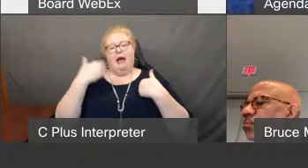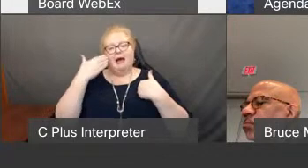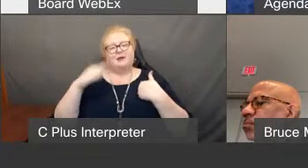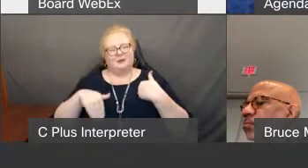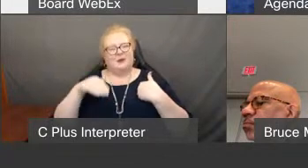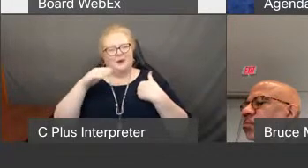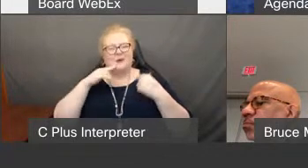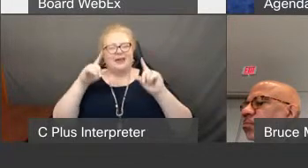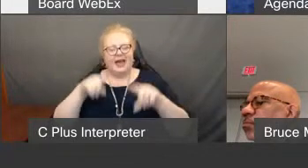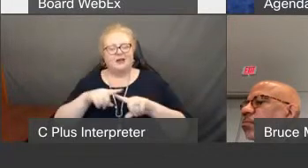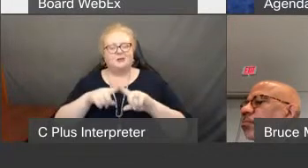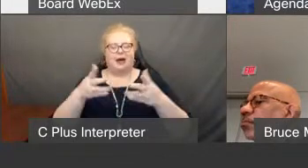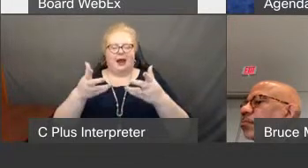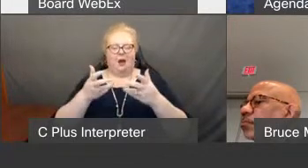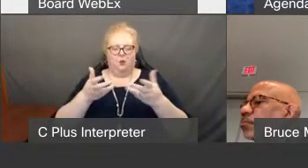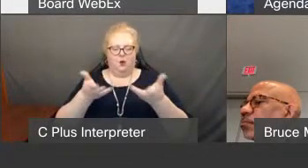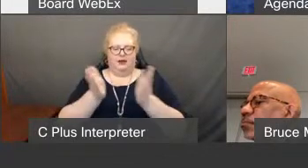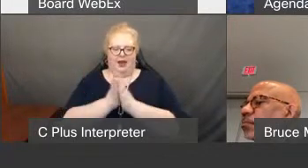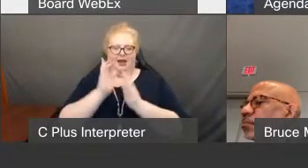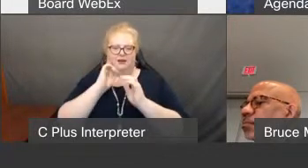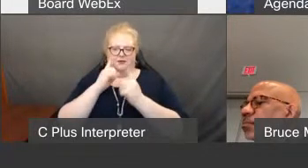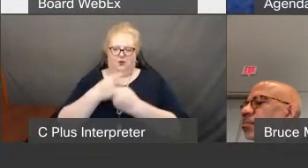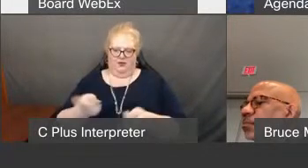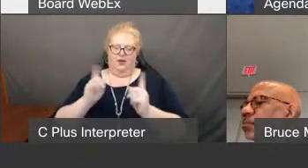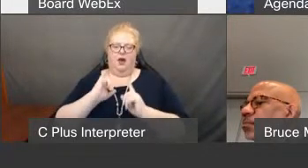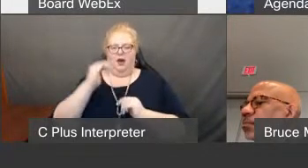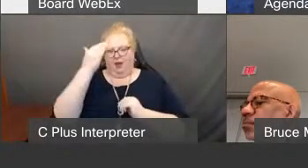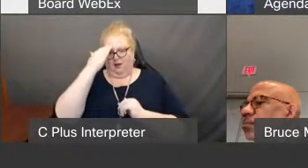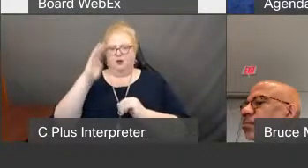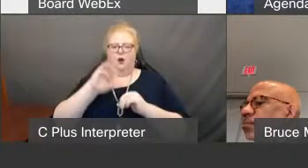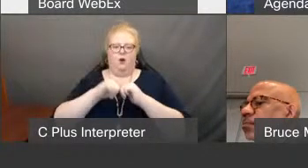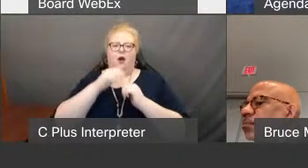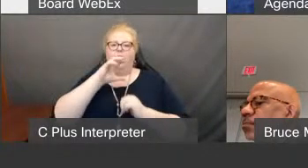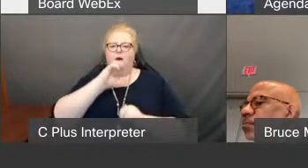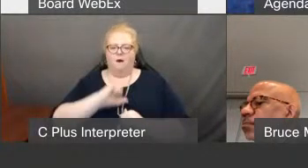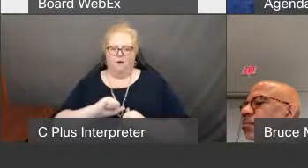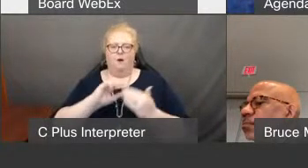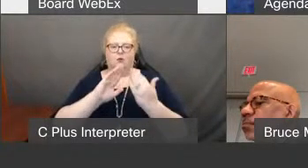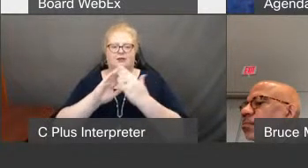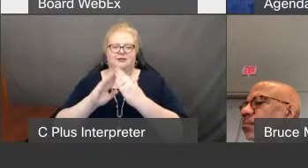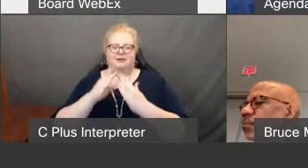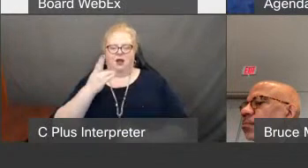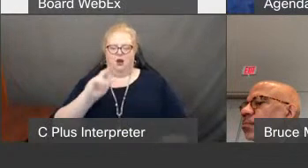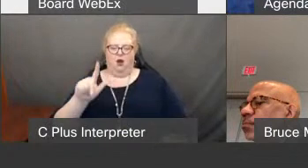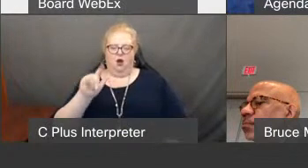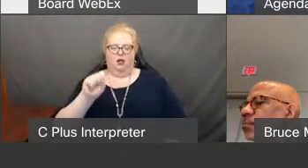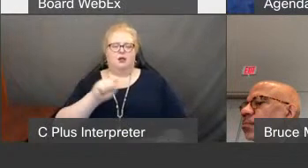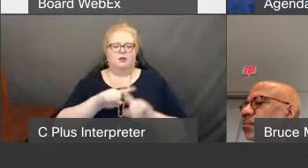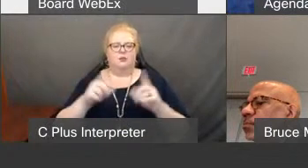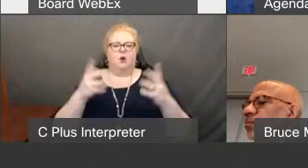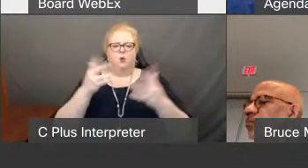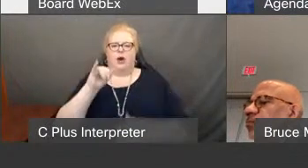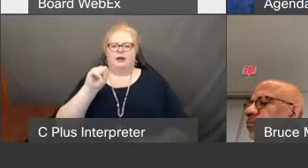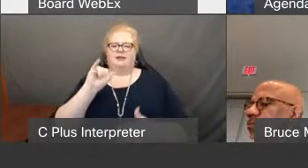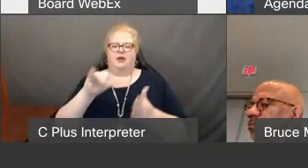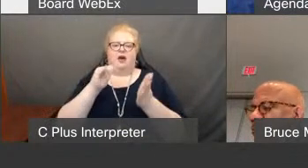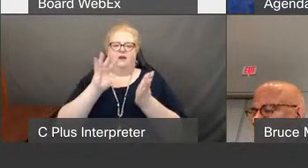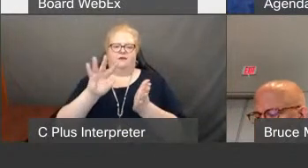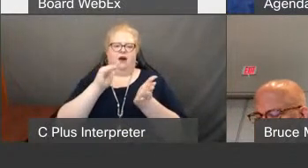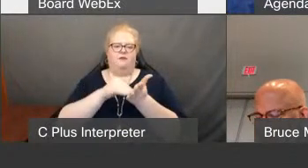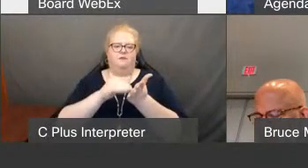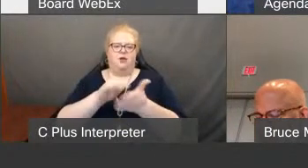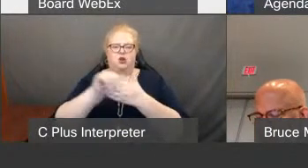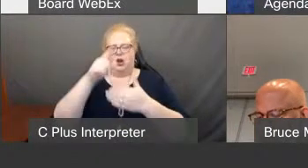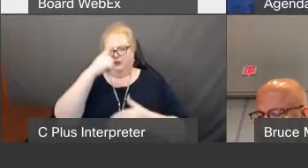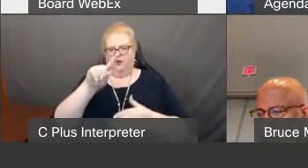it. And I know how old City Hall is, and I know it needs work, but what is the $5 million for City Hall? Because people want to